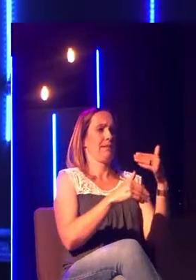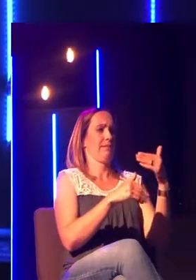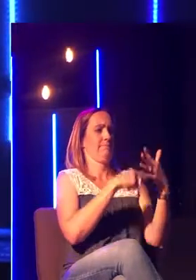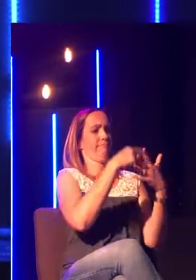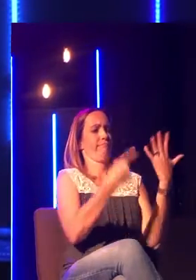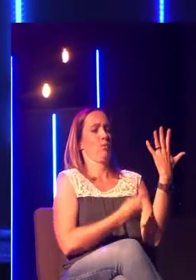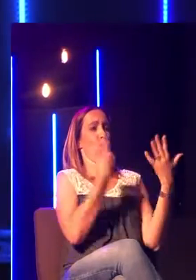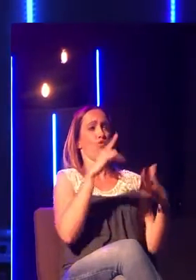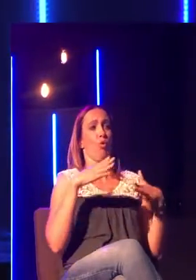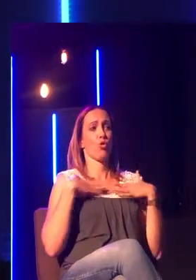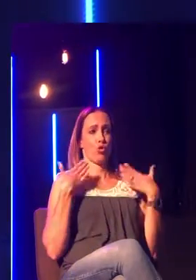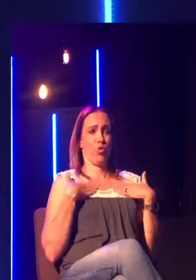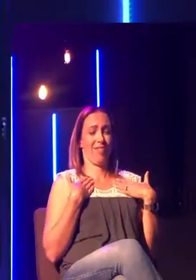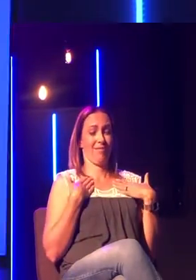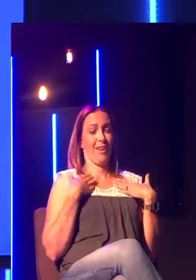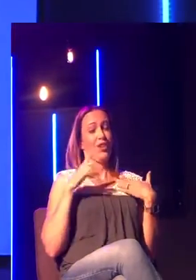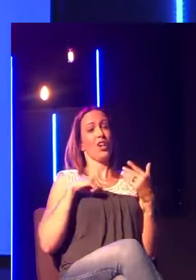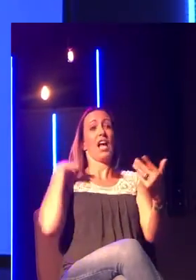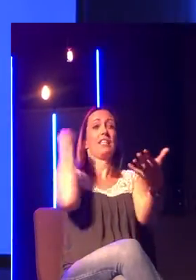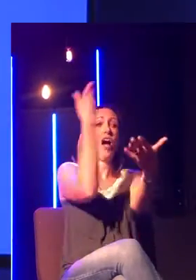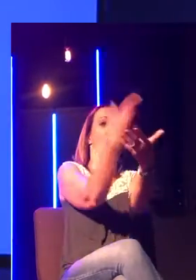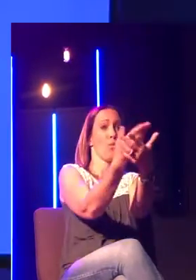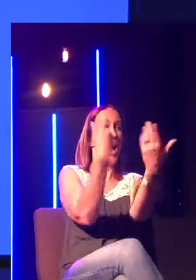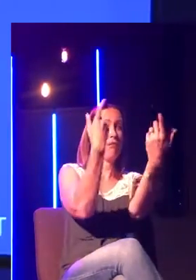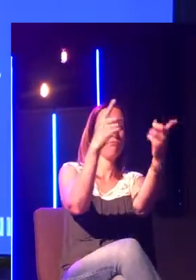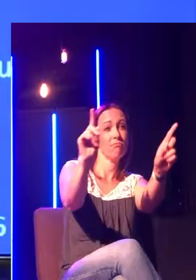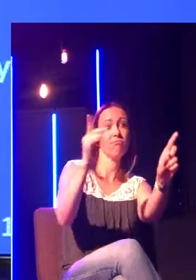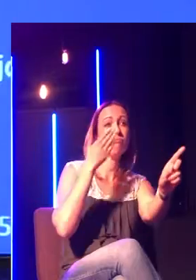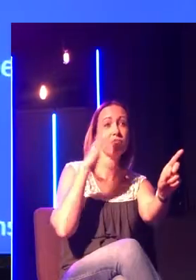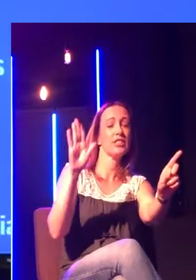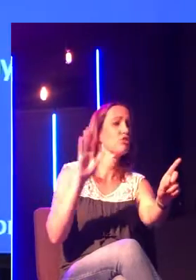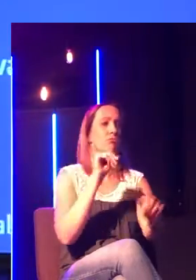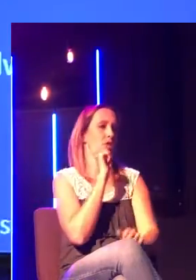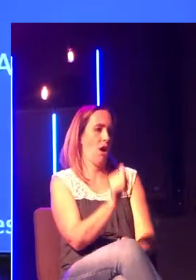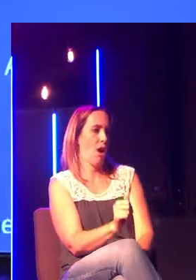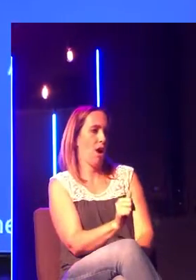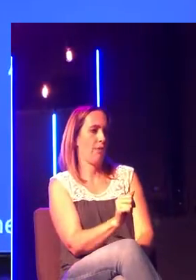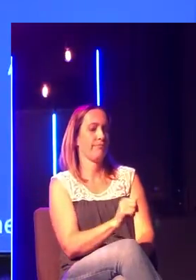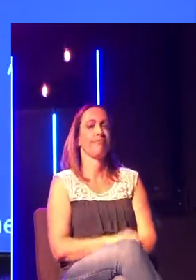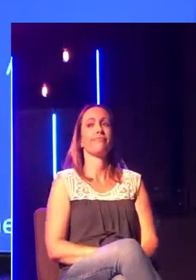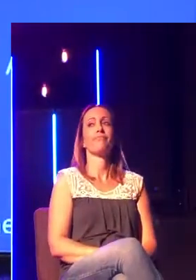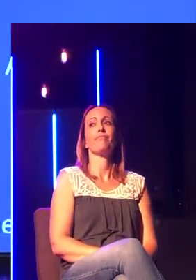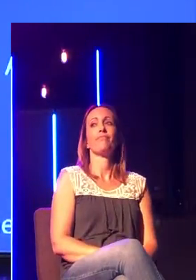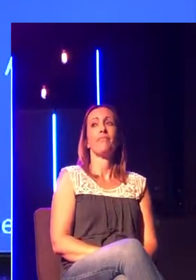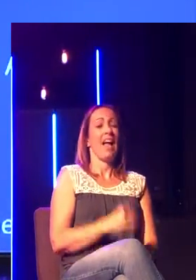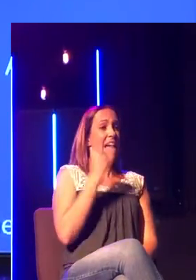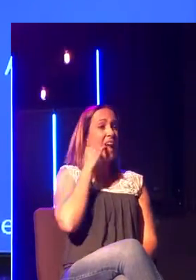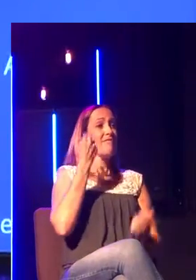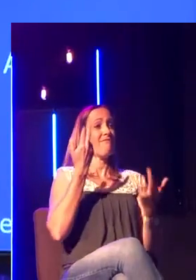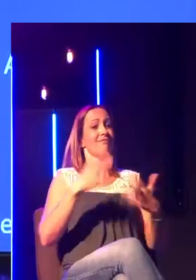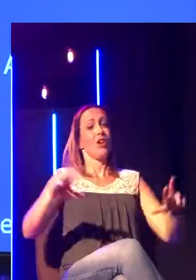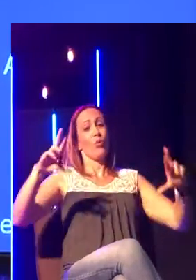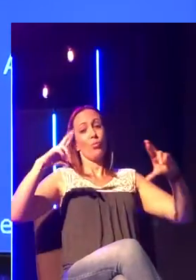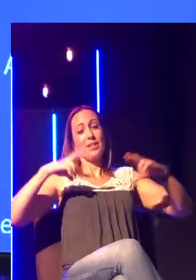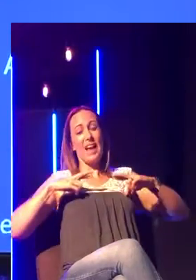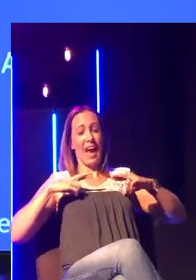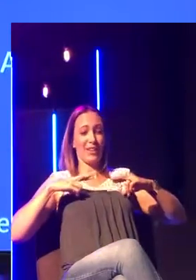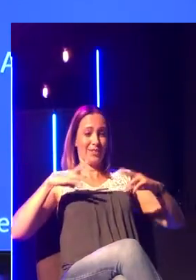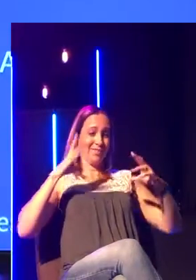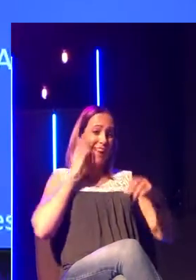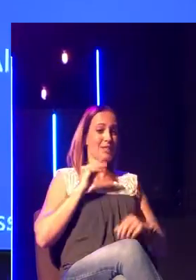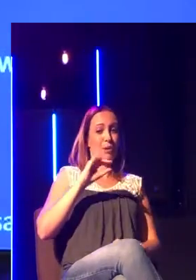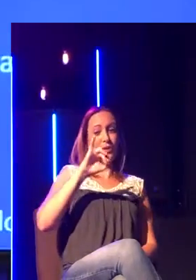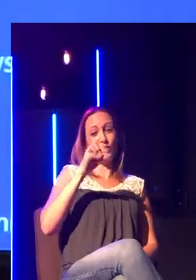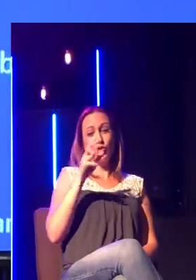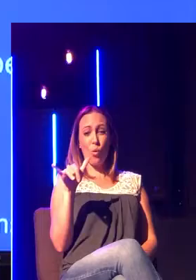destination. We have to find joy in the journey. If joy was only the day that you retired, you'll live your whole